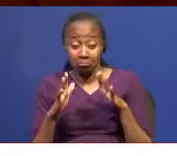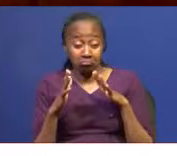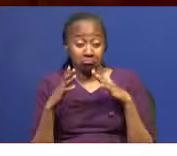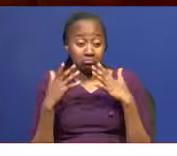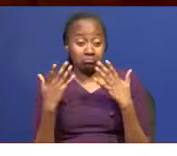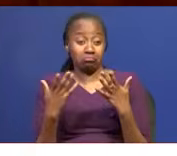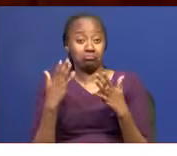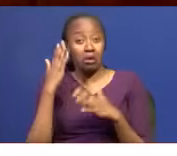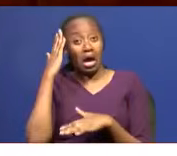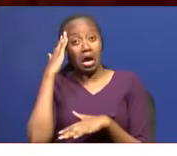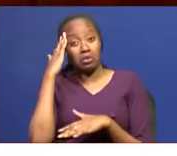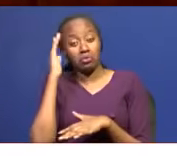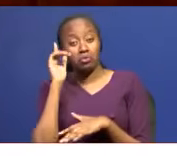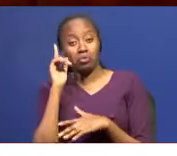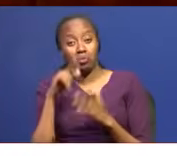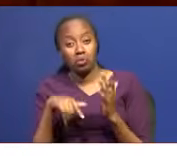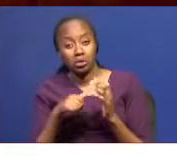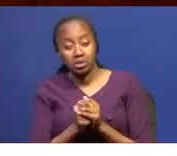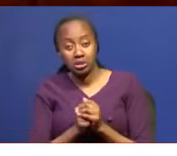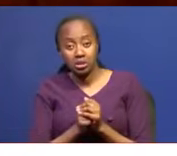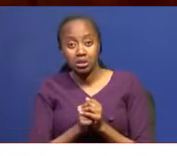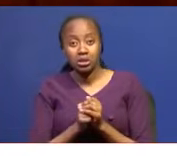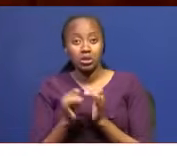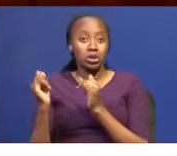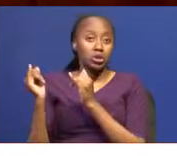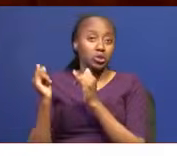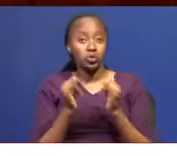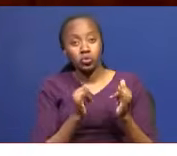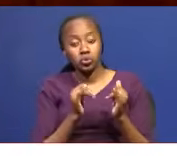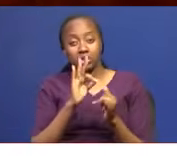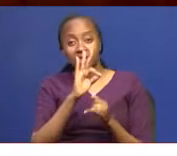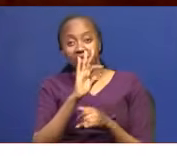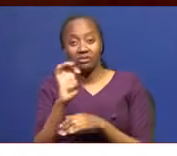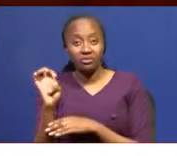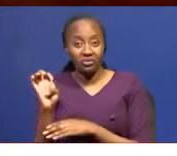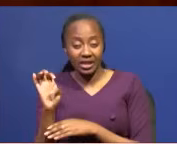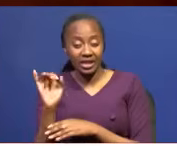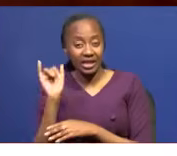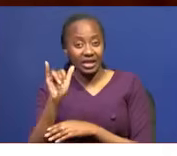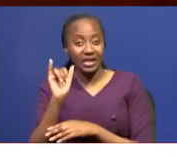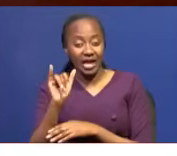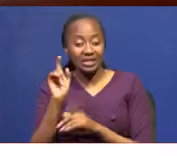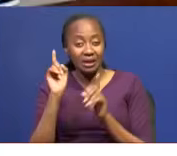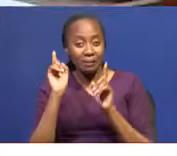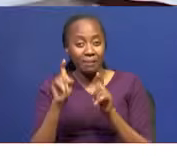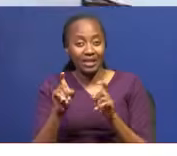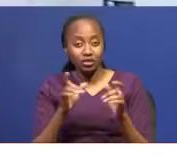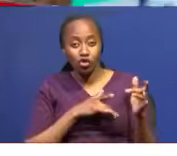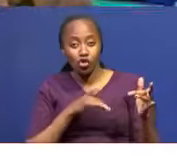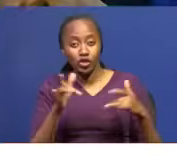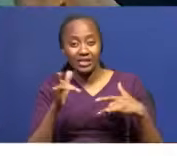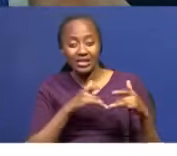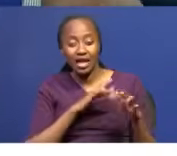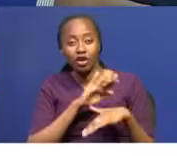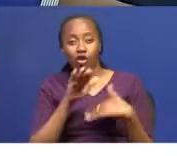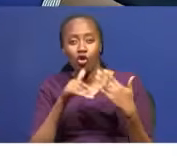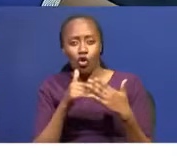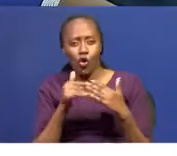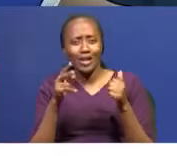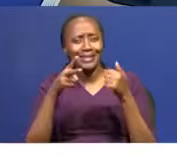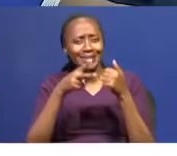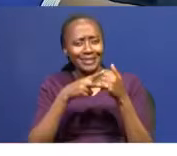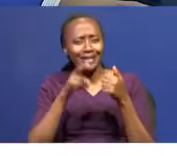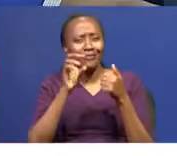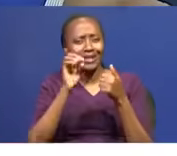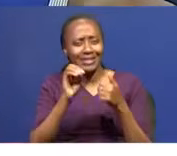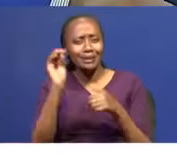you introduce fees in landing and whatever you're going to do, it must concern anyone that 70%